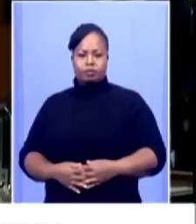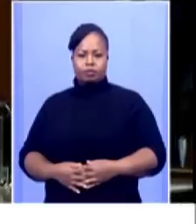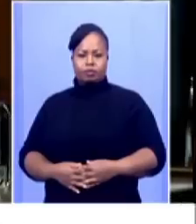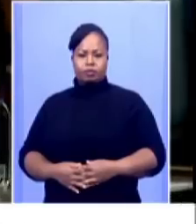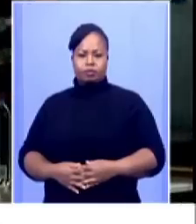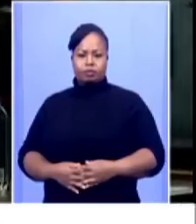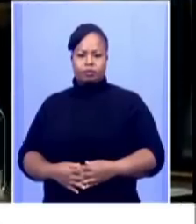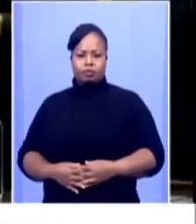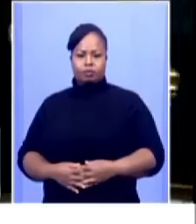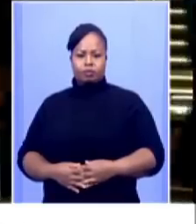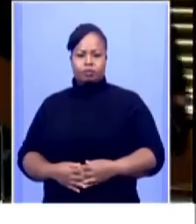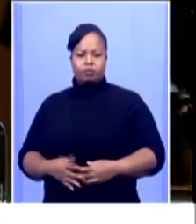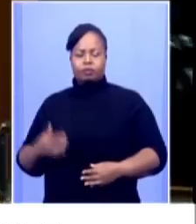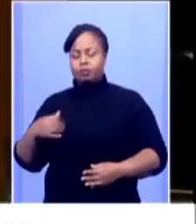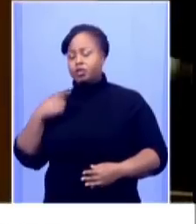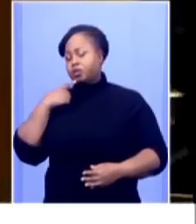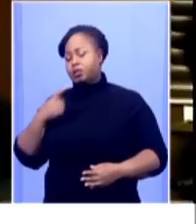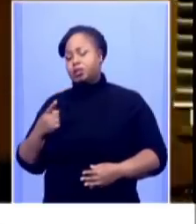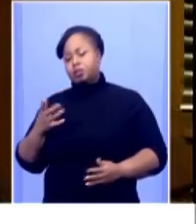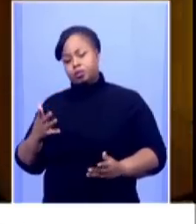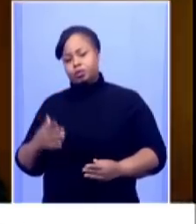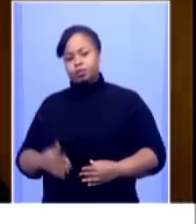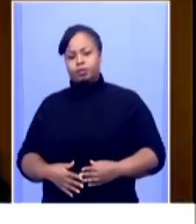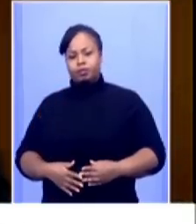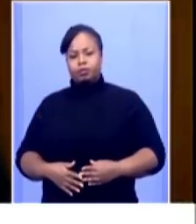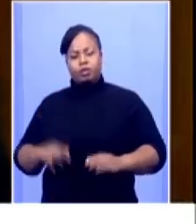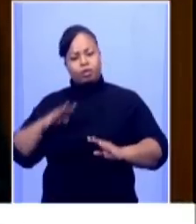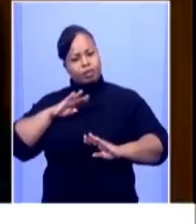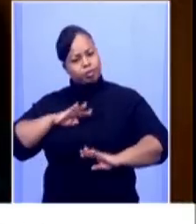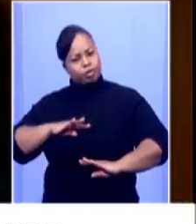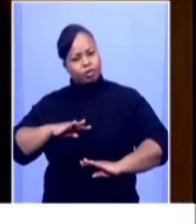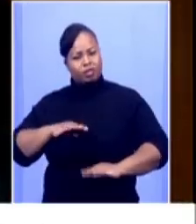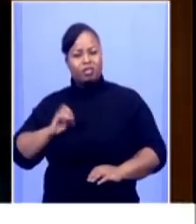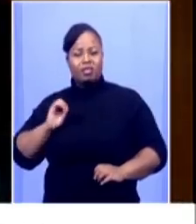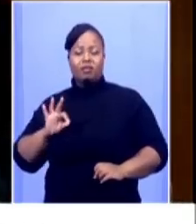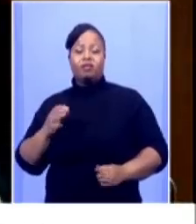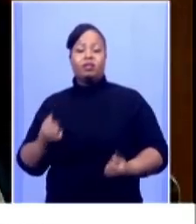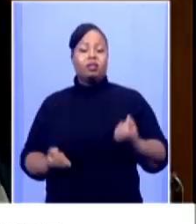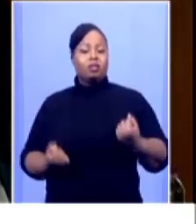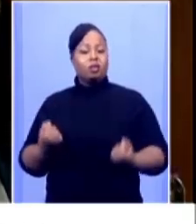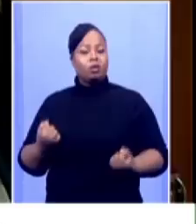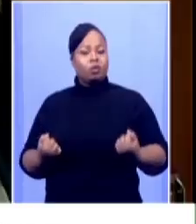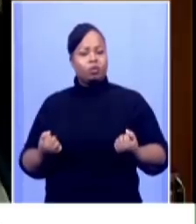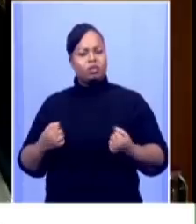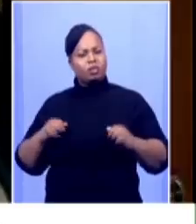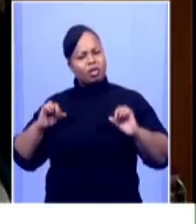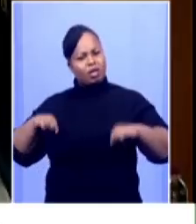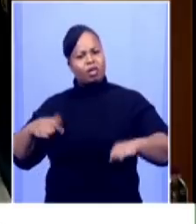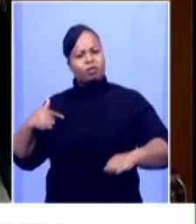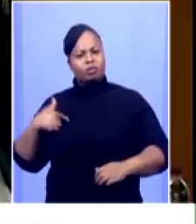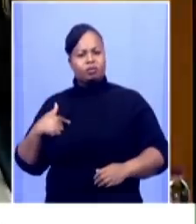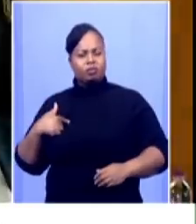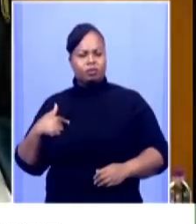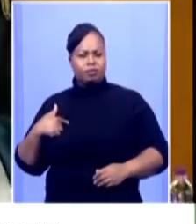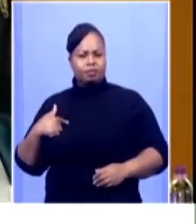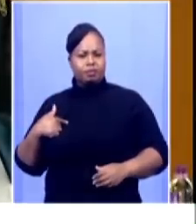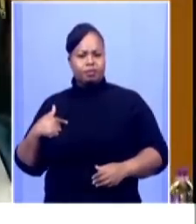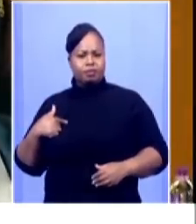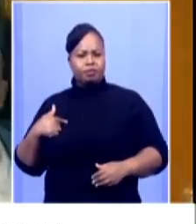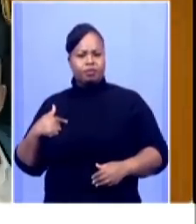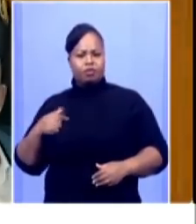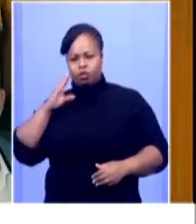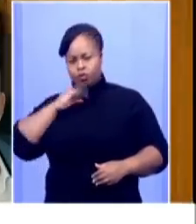My lady, I was just saying with humility, and if the court allows me to